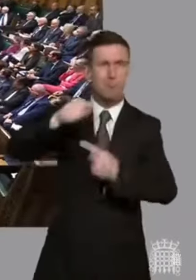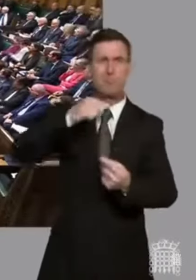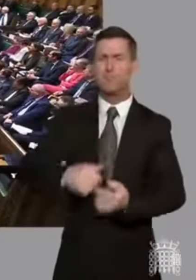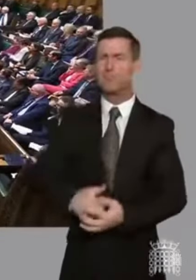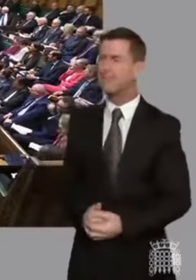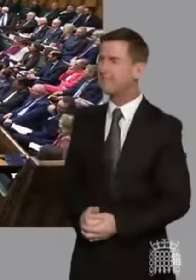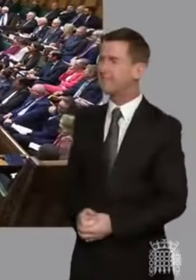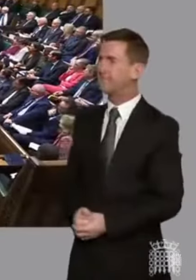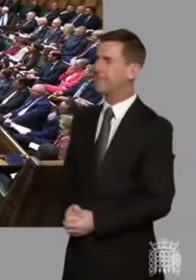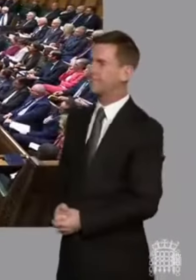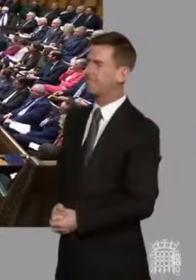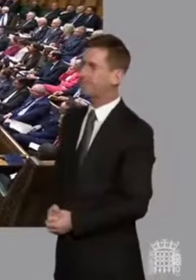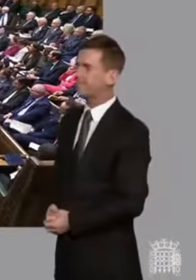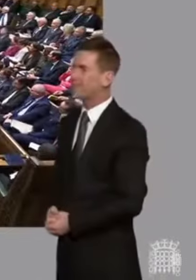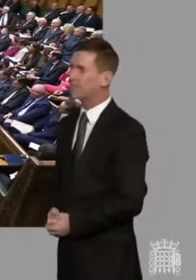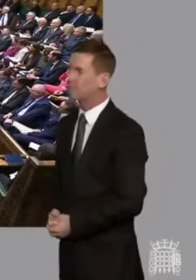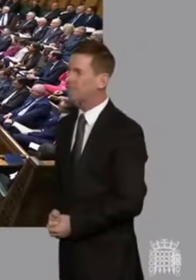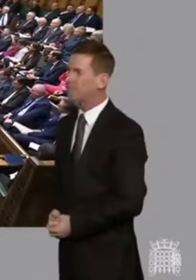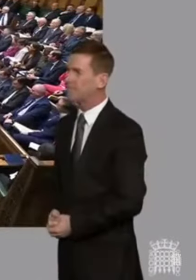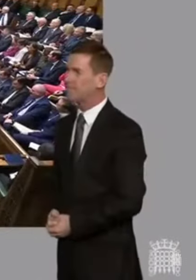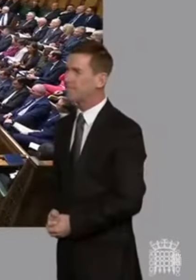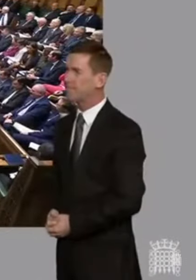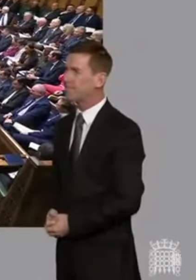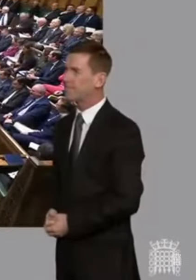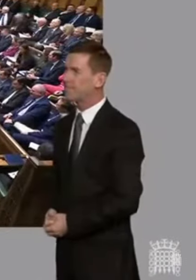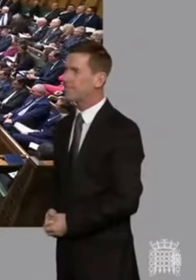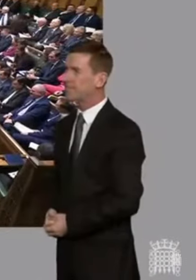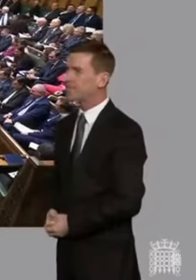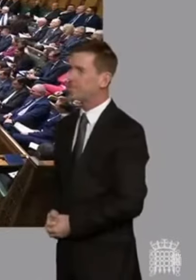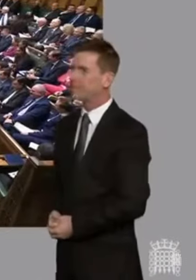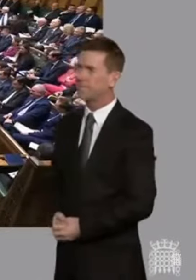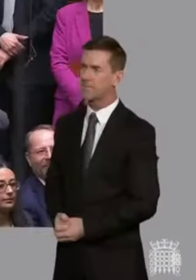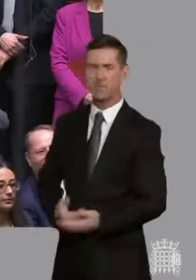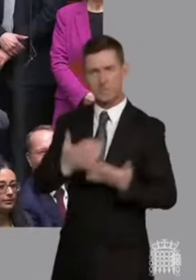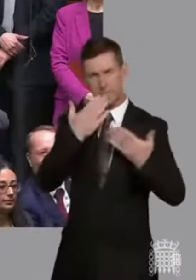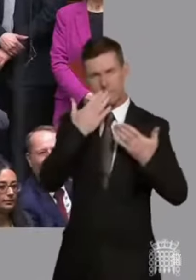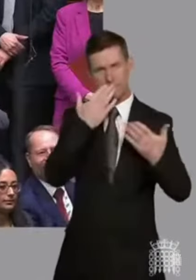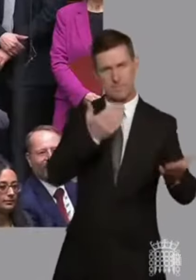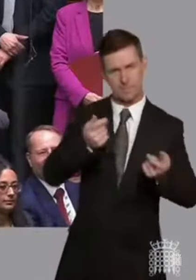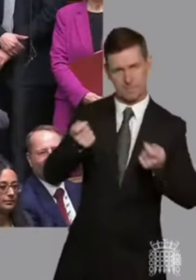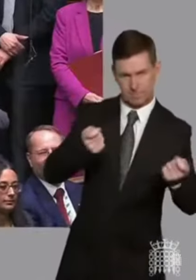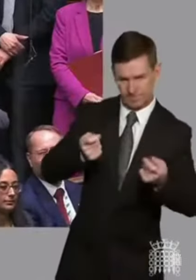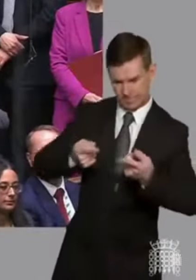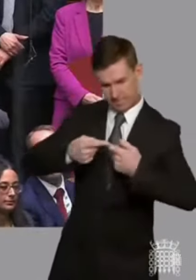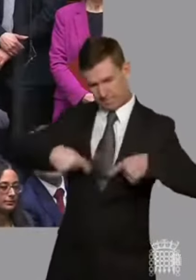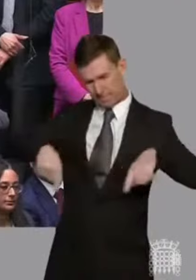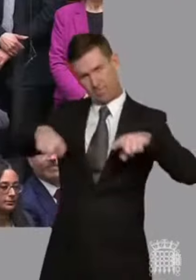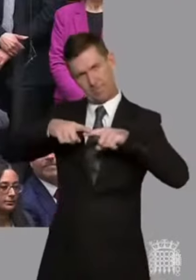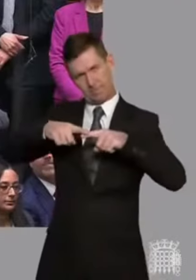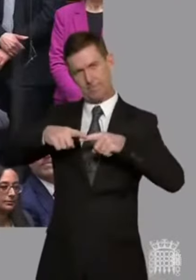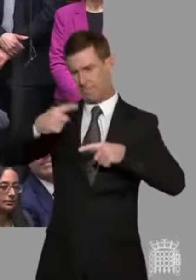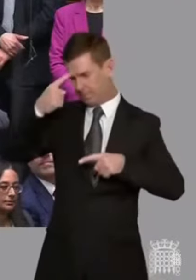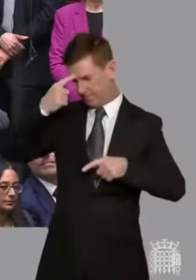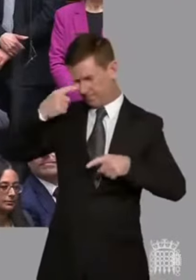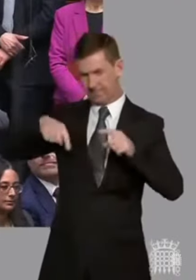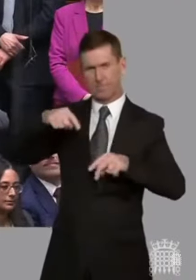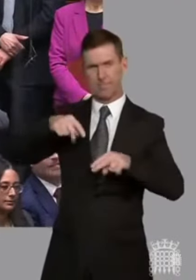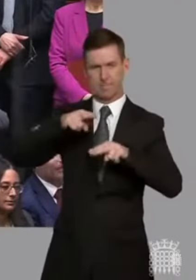Thank you, Mr. Speaker. Many of my constituents in Folkestone and Hythe are expressing their frustration at the previous Tory